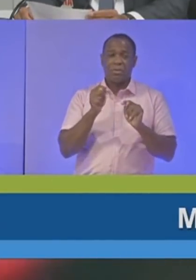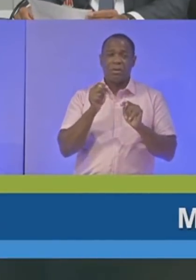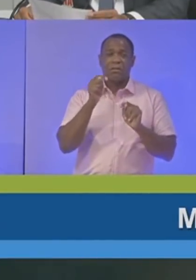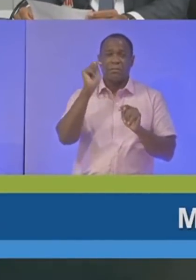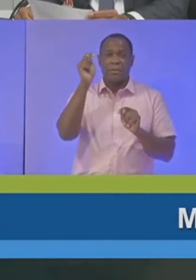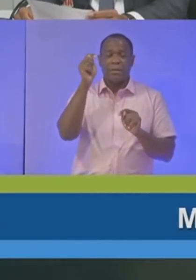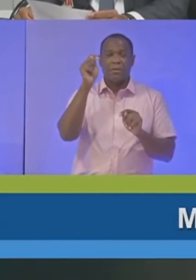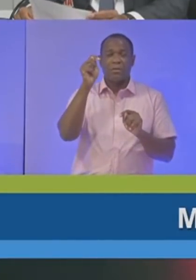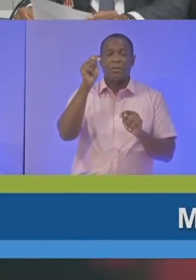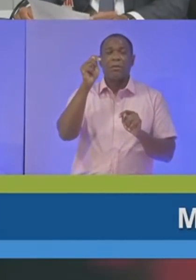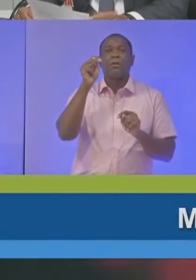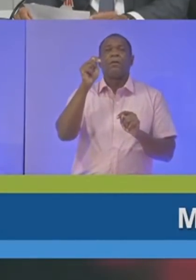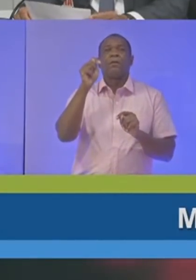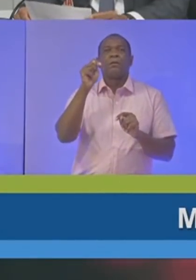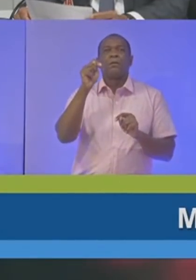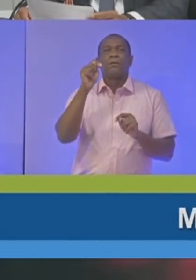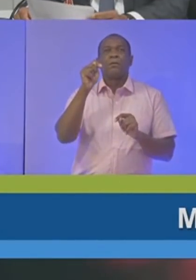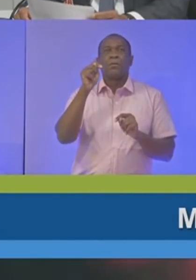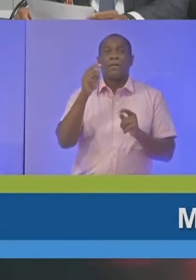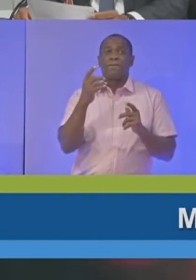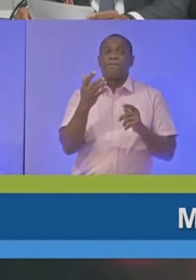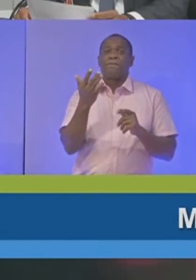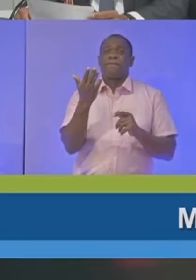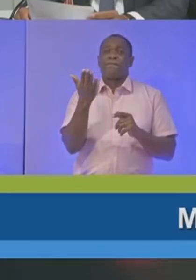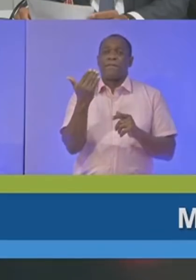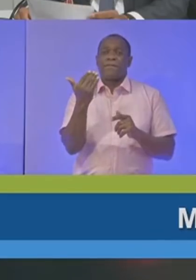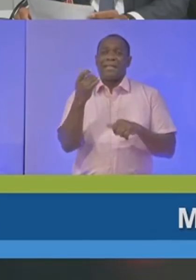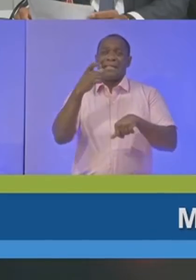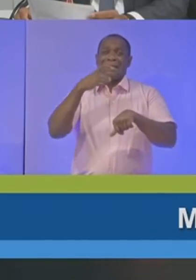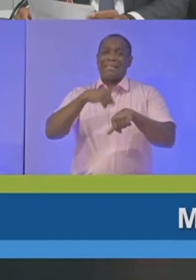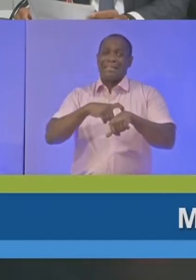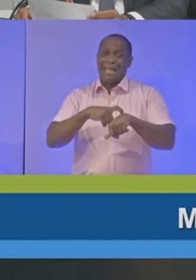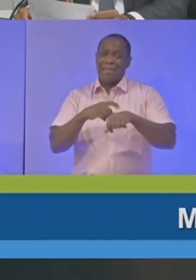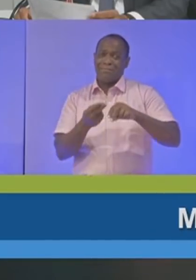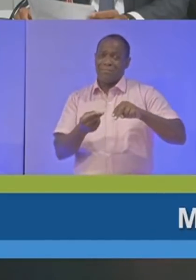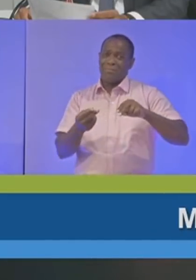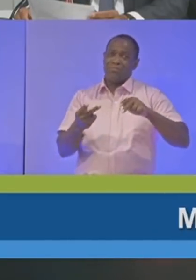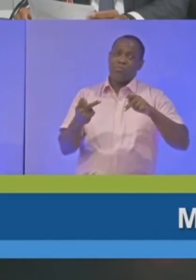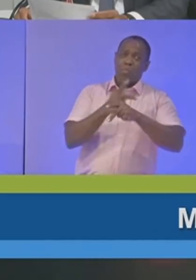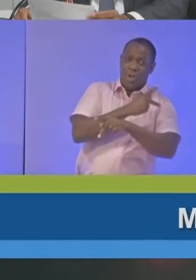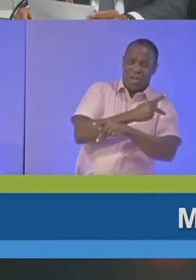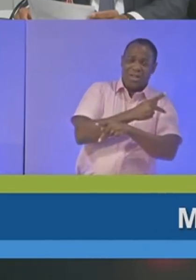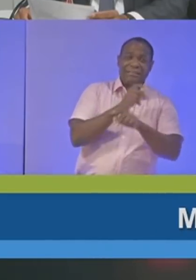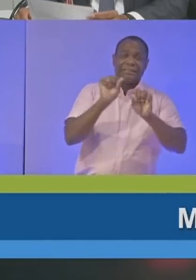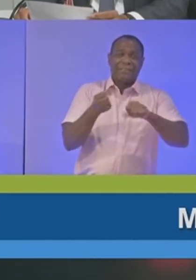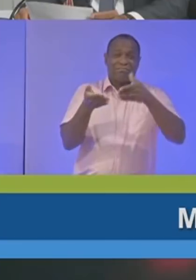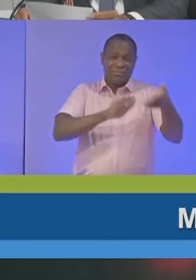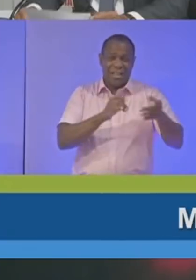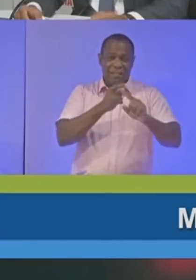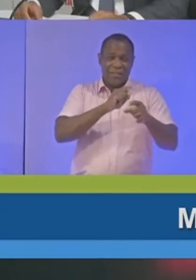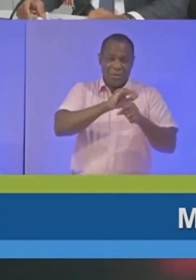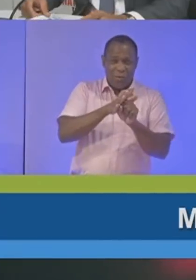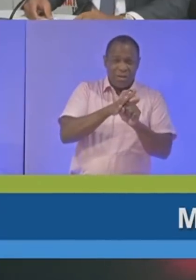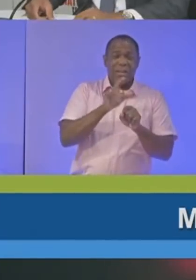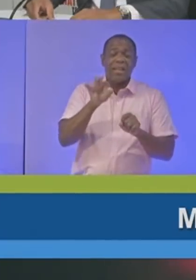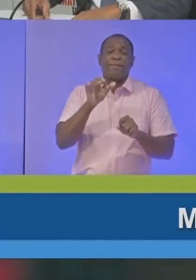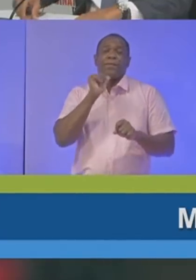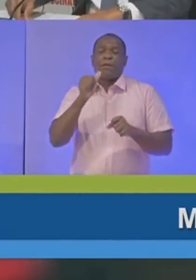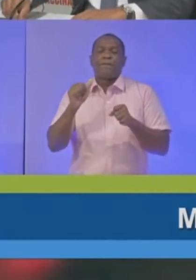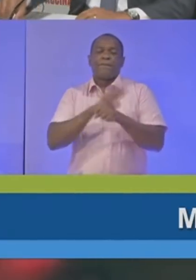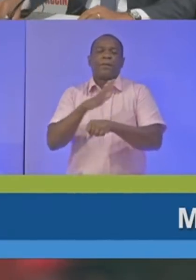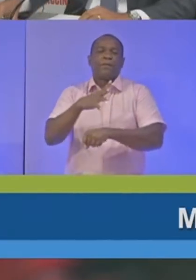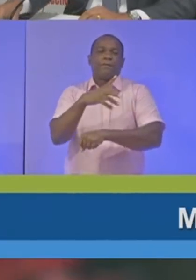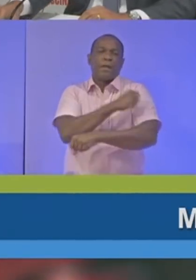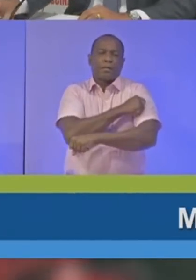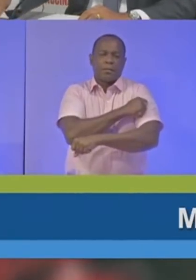there's a 15-time greater risk of dying from COVID-19 if you are not fully vaccinated. If I could have